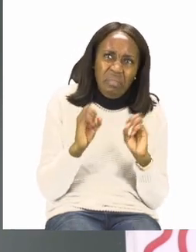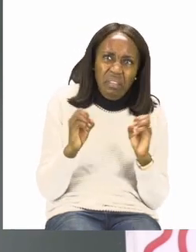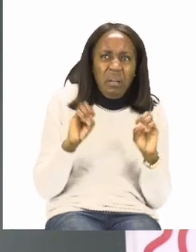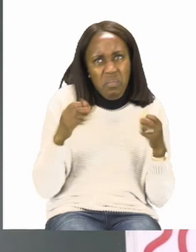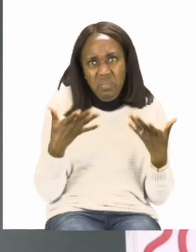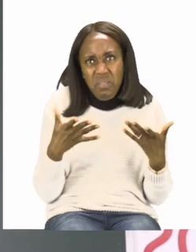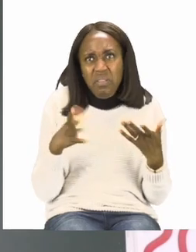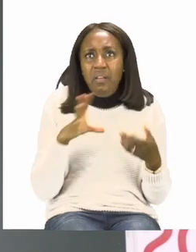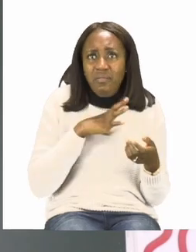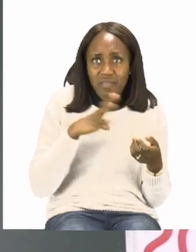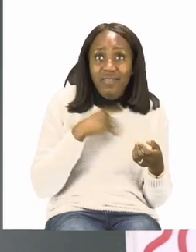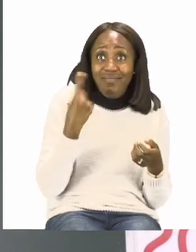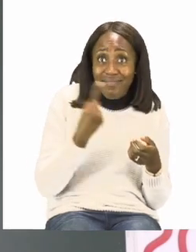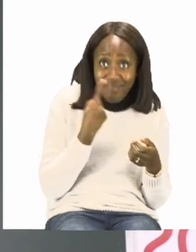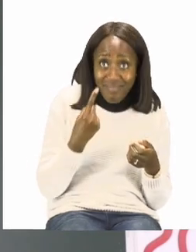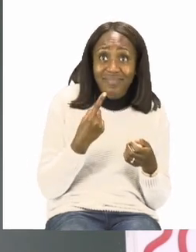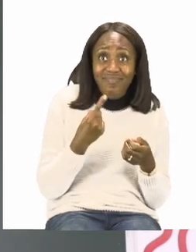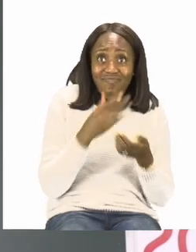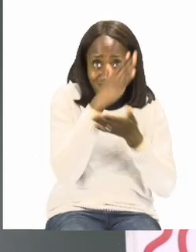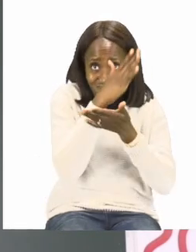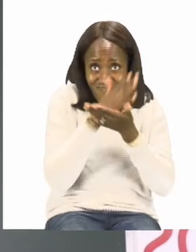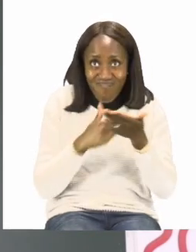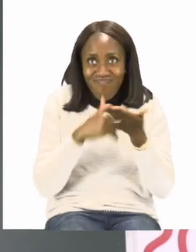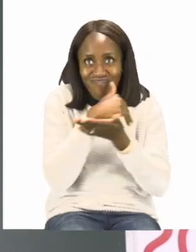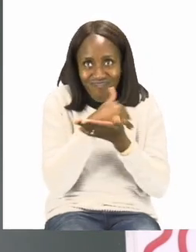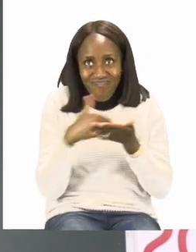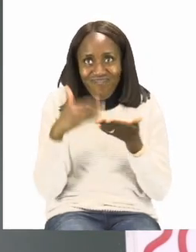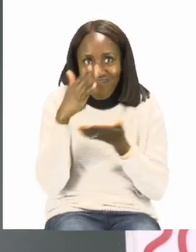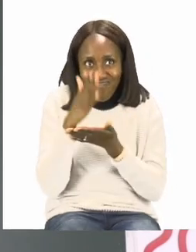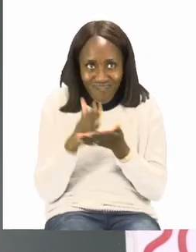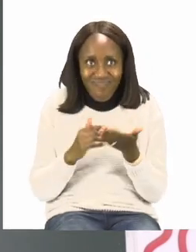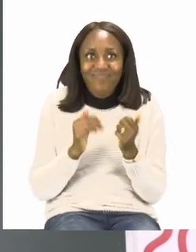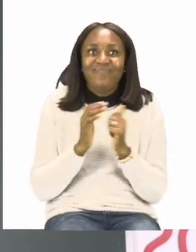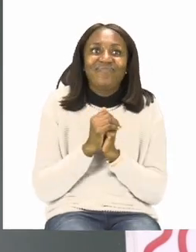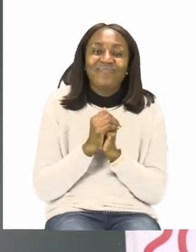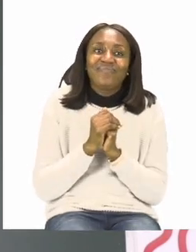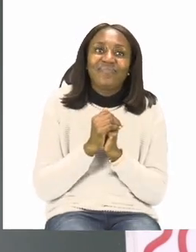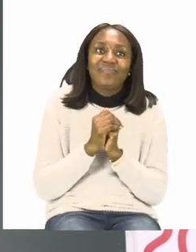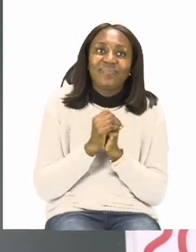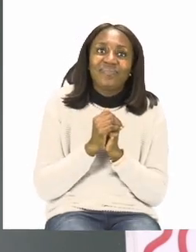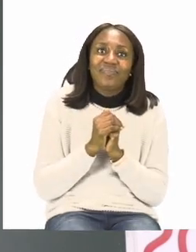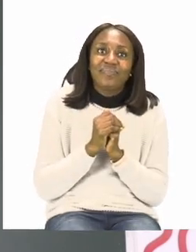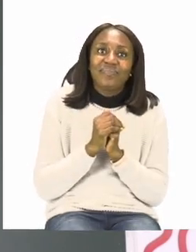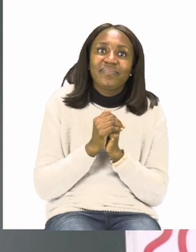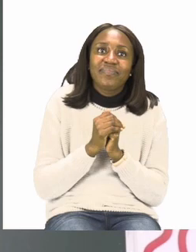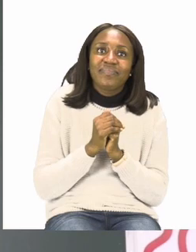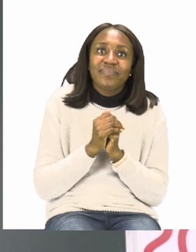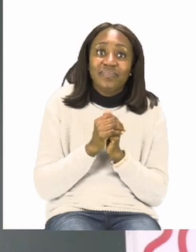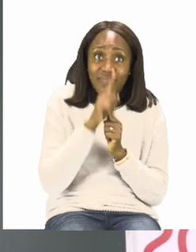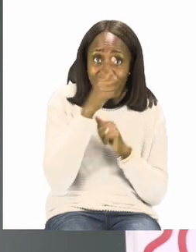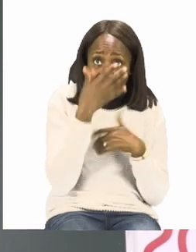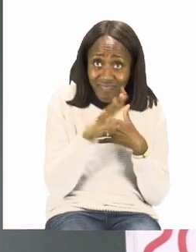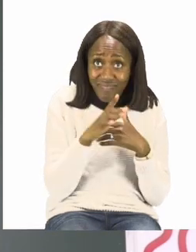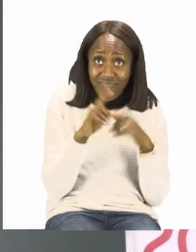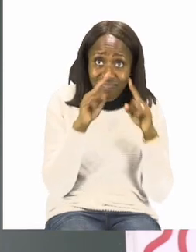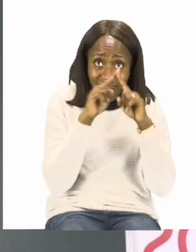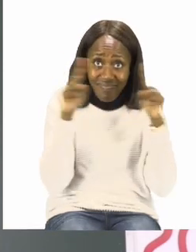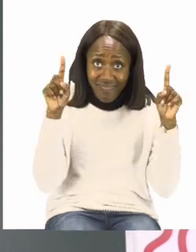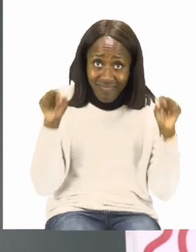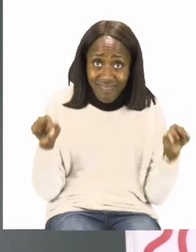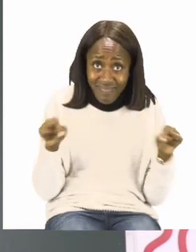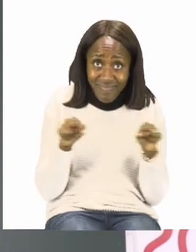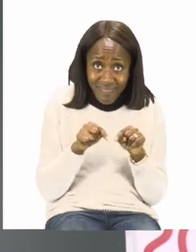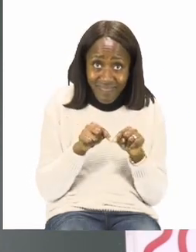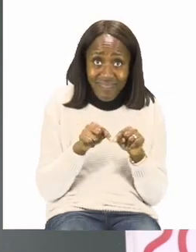use, but for your exercise, you need to tessellate the shapes below. We have done the